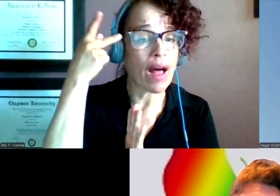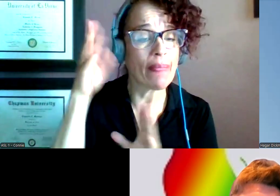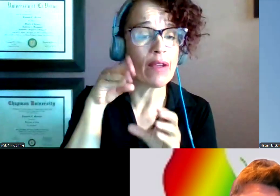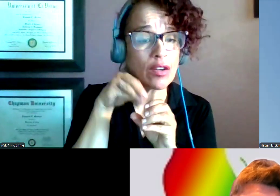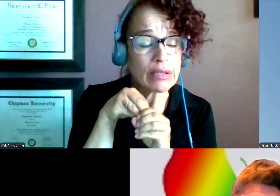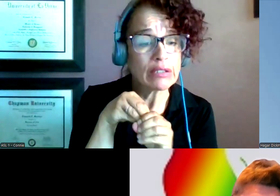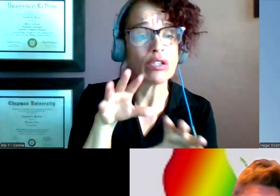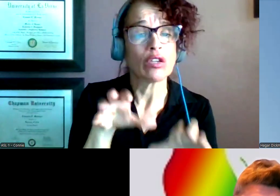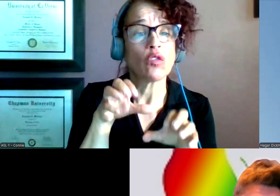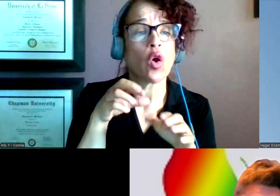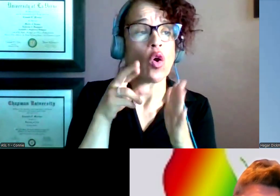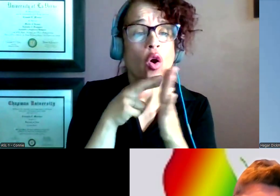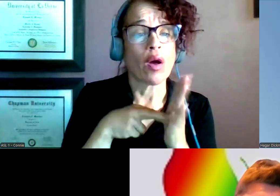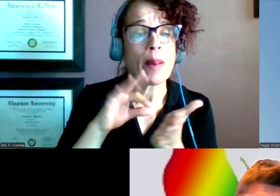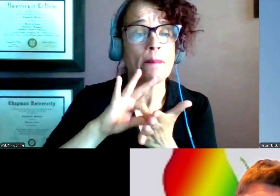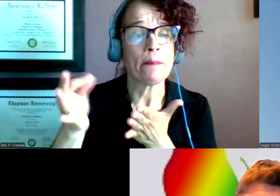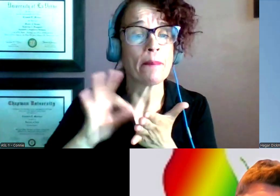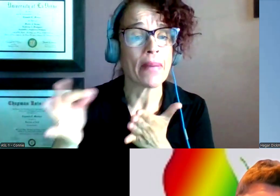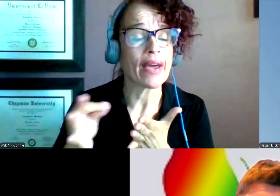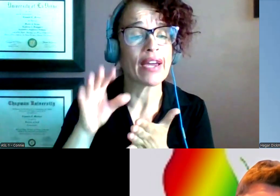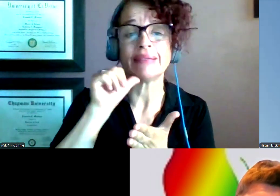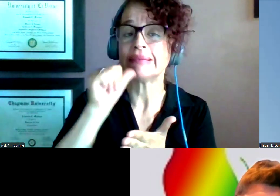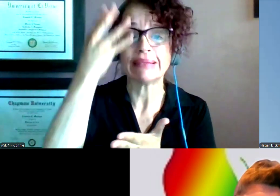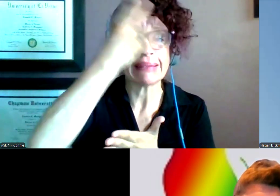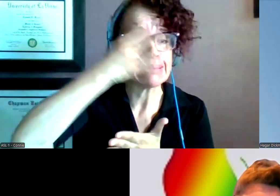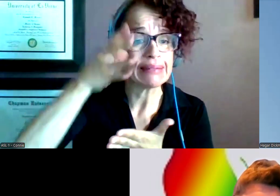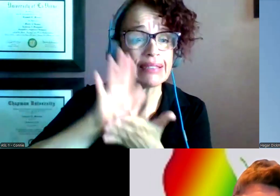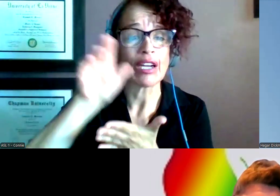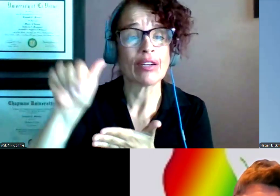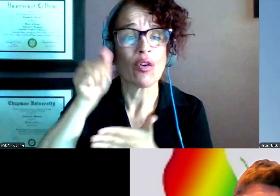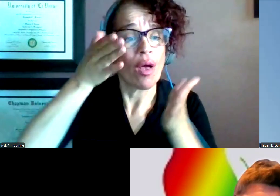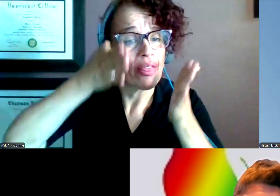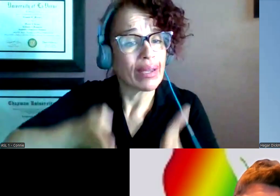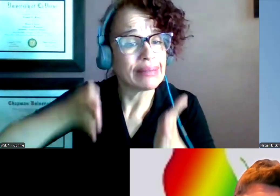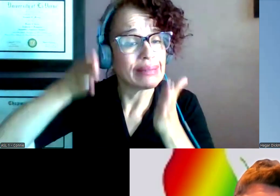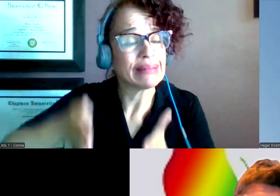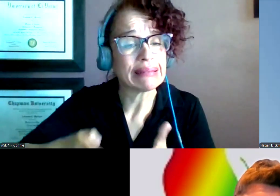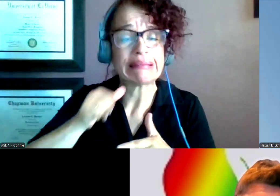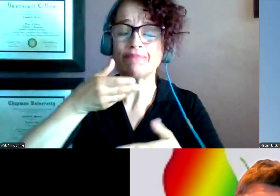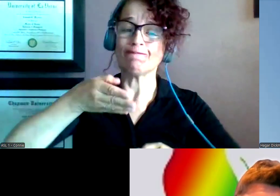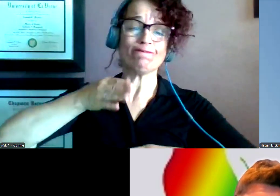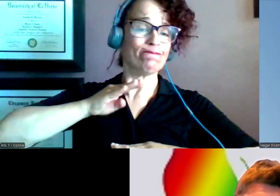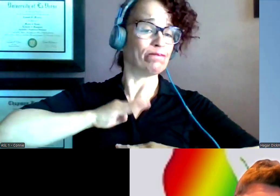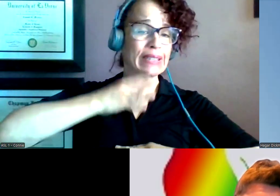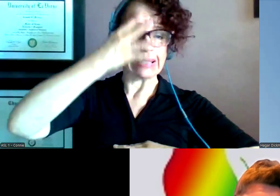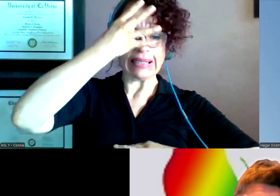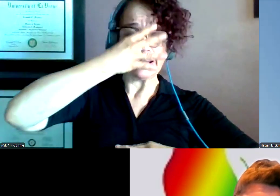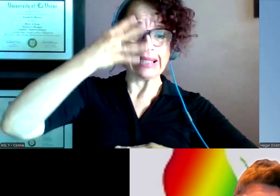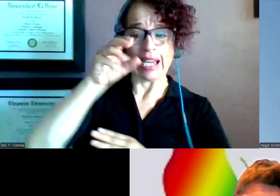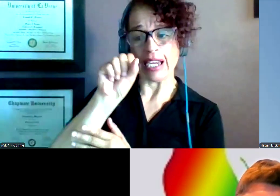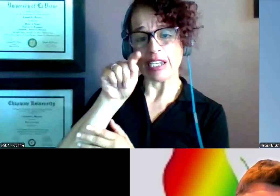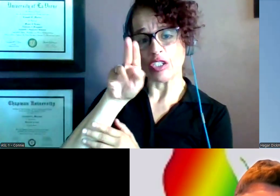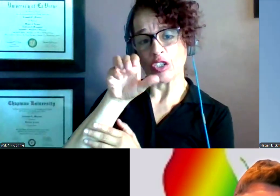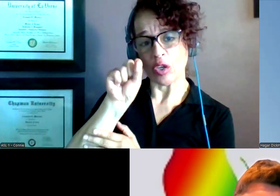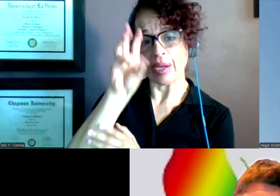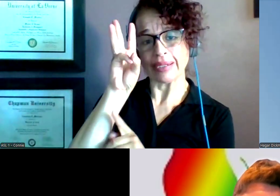including freezing enrollment to Medi-Cal for undocumented immigrants and other individuals with unsatisfactory immigration status, with